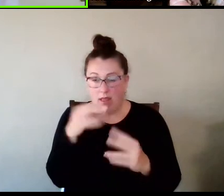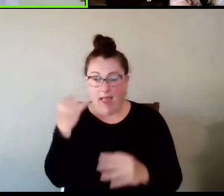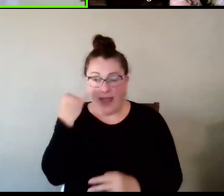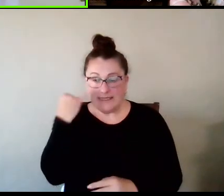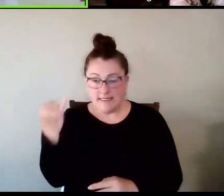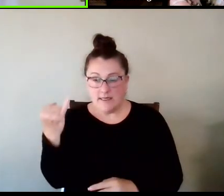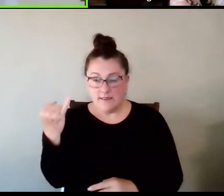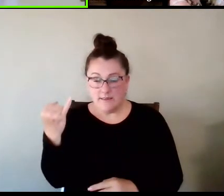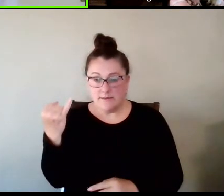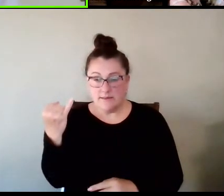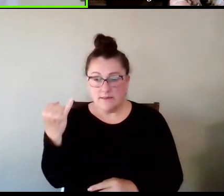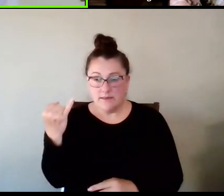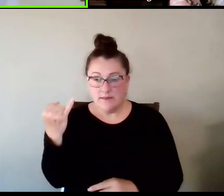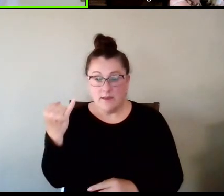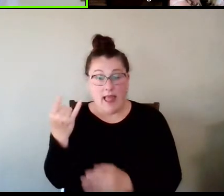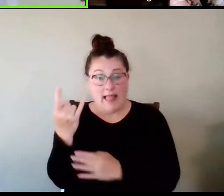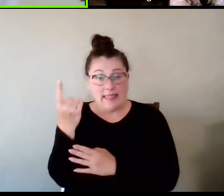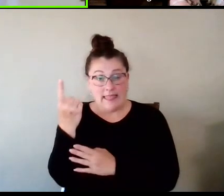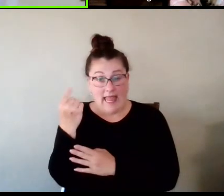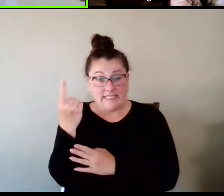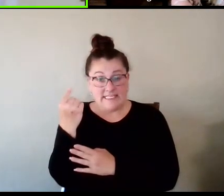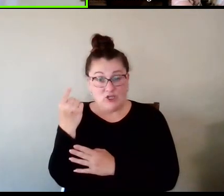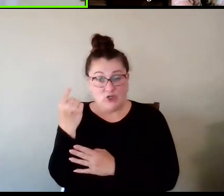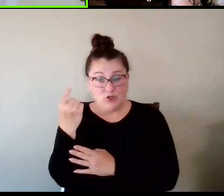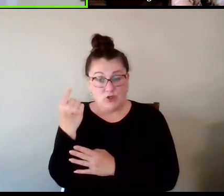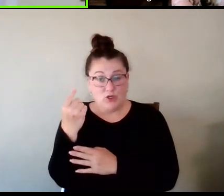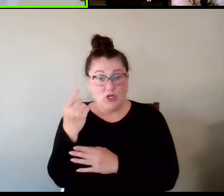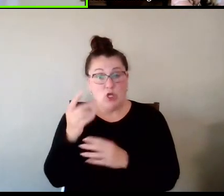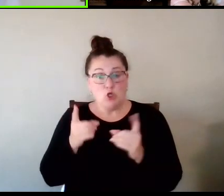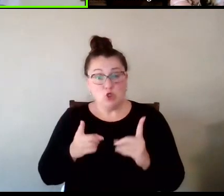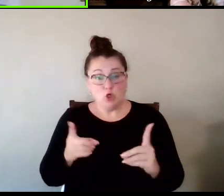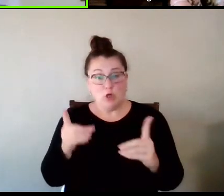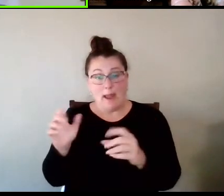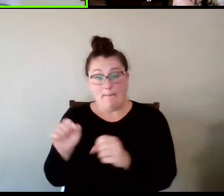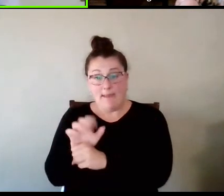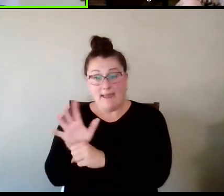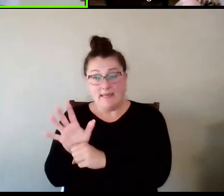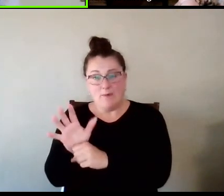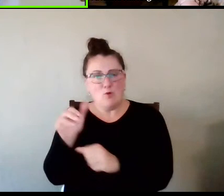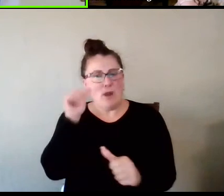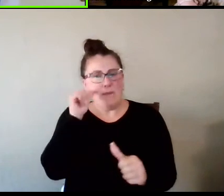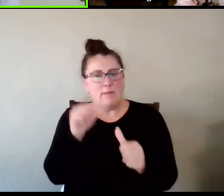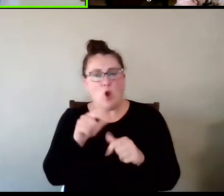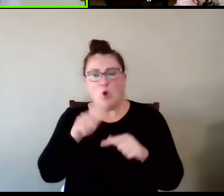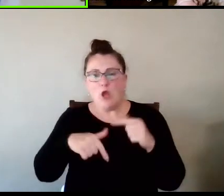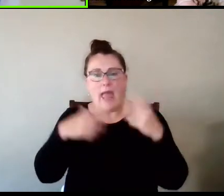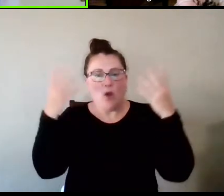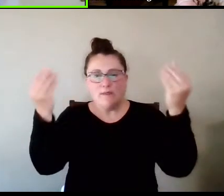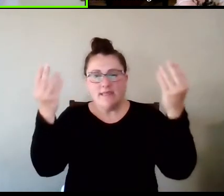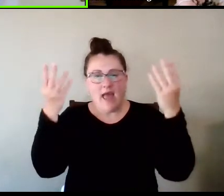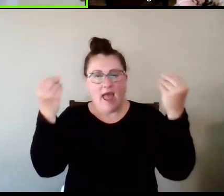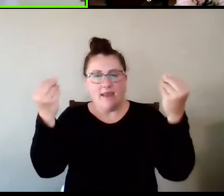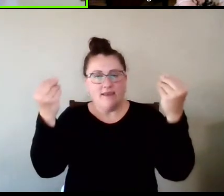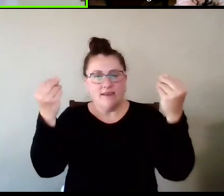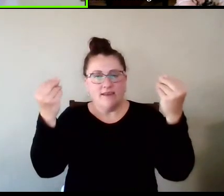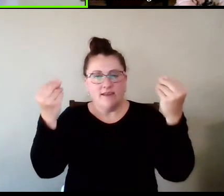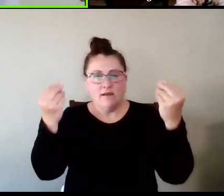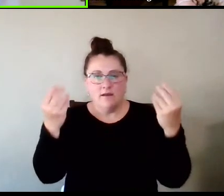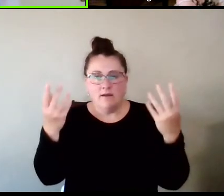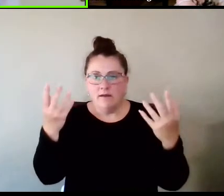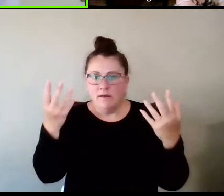ideas. Last year, during the pandemic, when we couldn't go outside, I think something